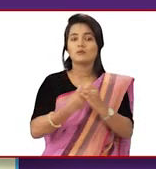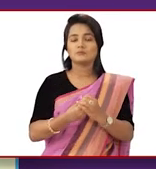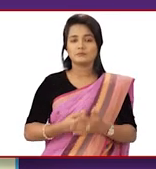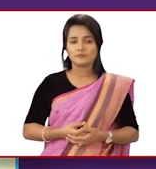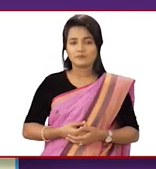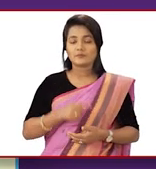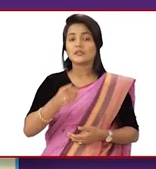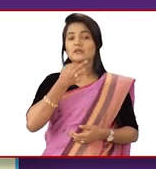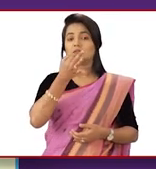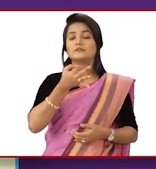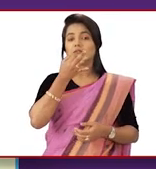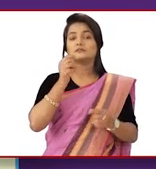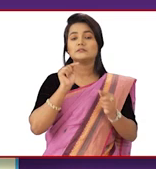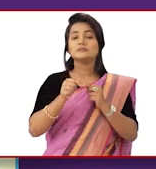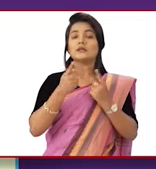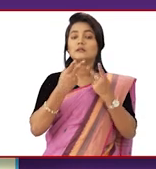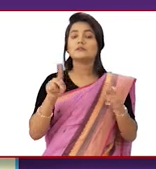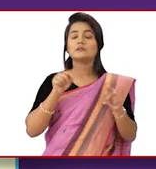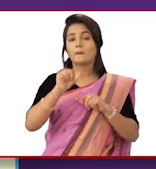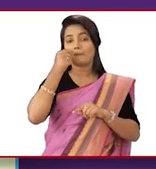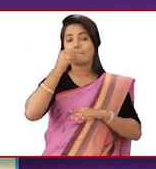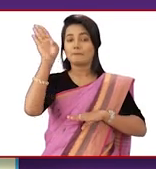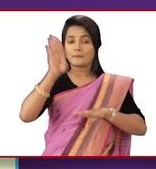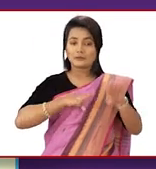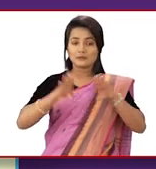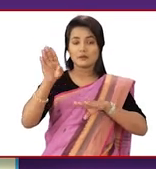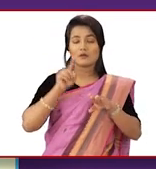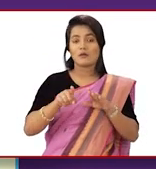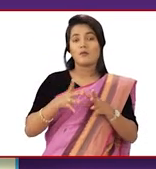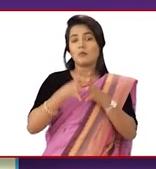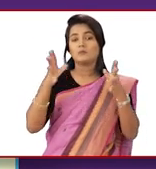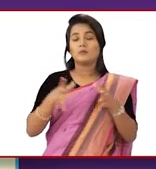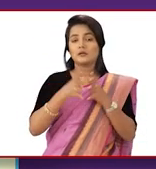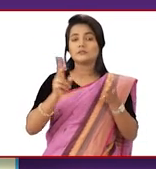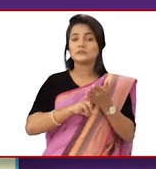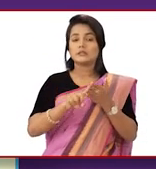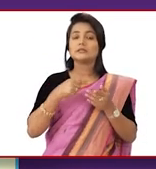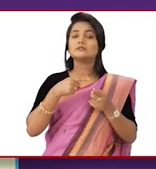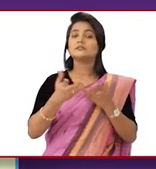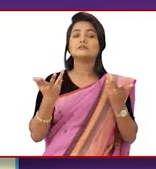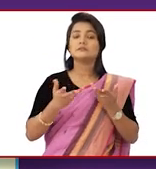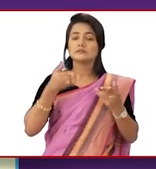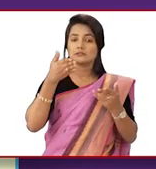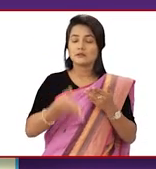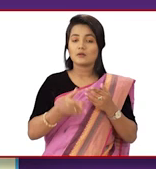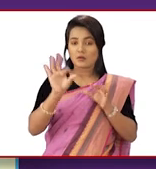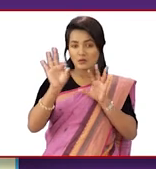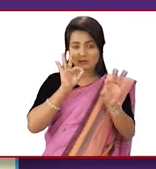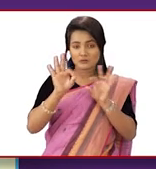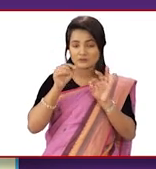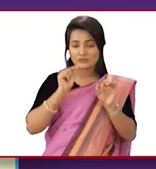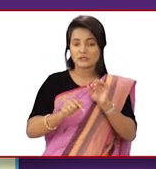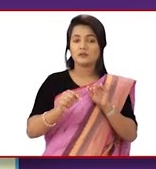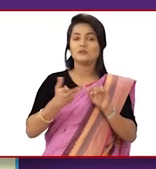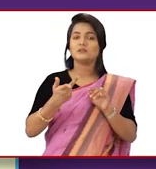although that issue of race is separate to this issue of gender, there are definite overlaps. And that's why at WOW we always talk about